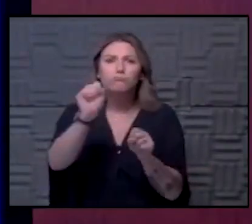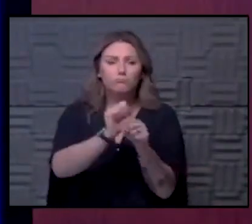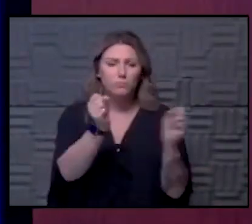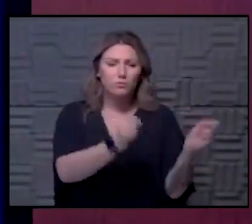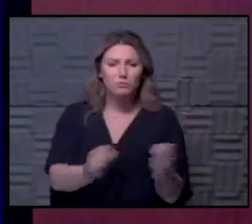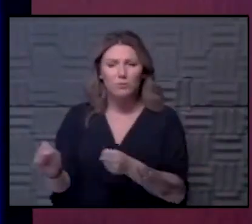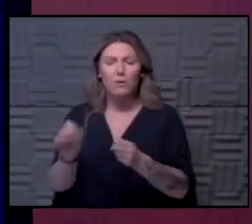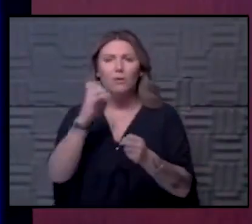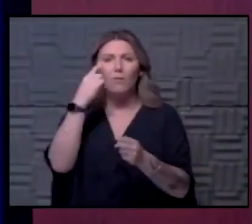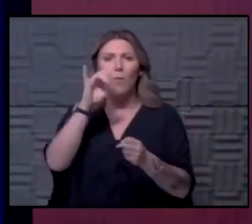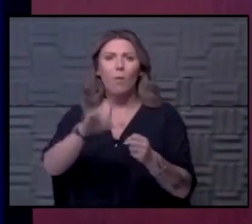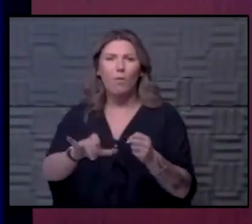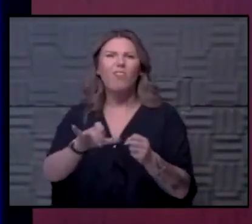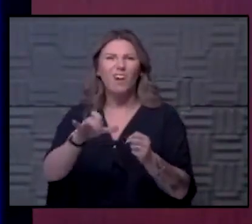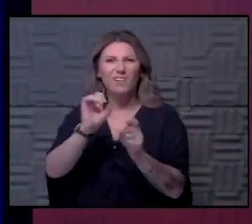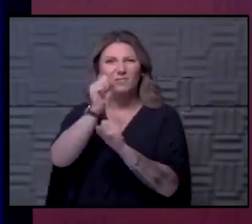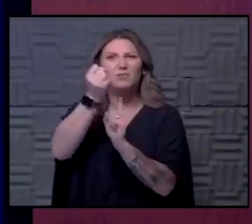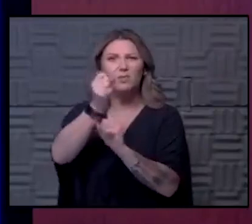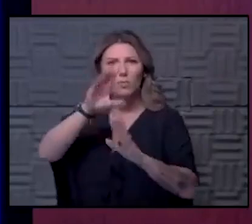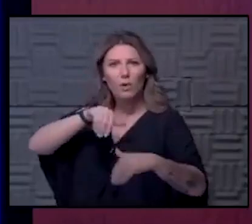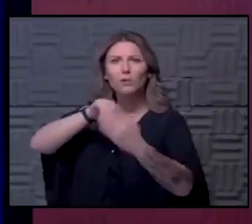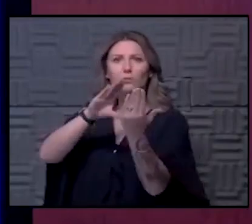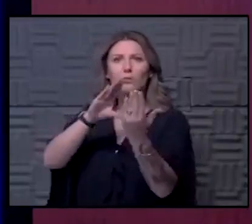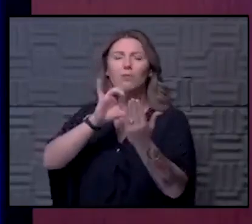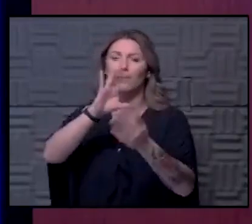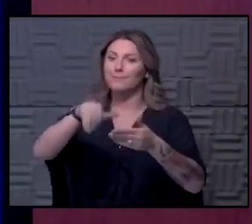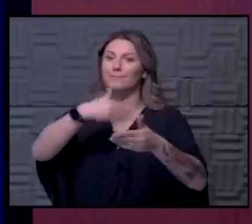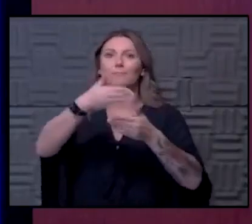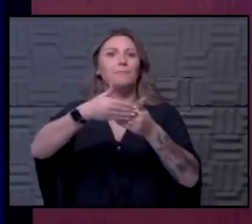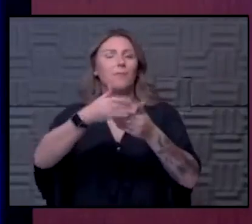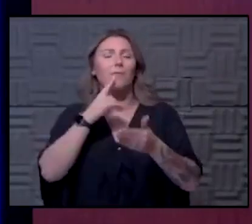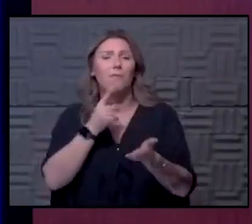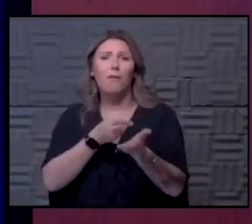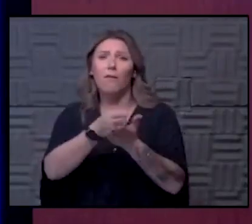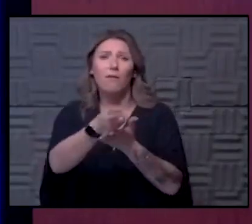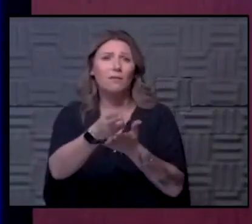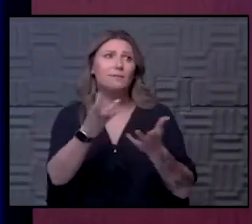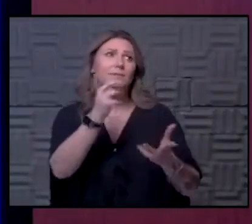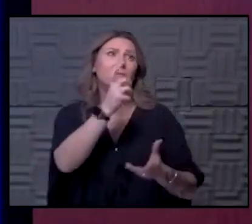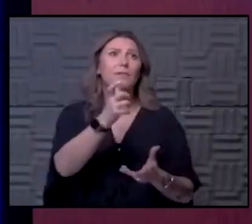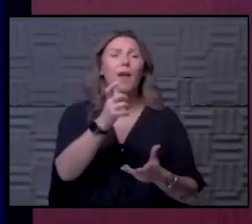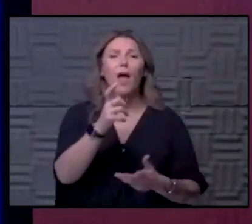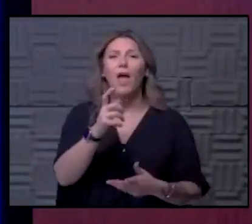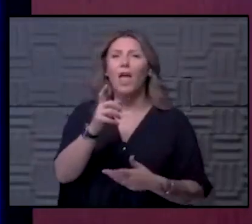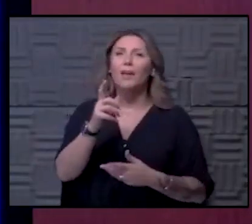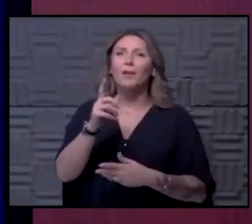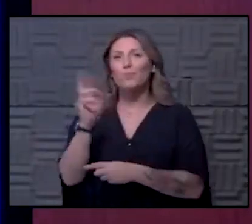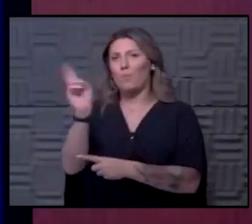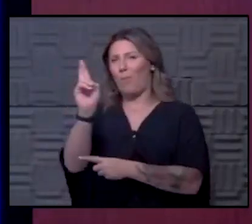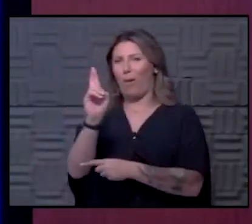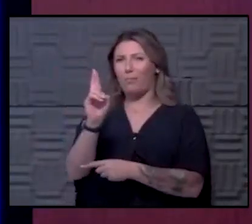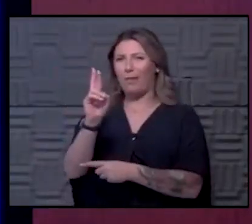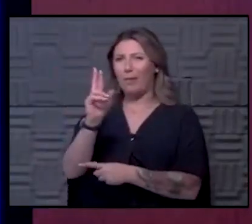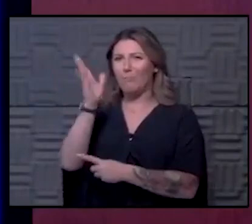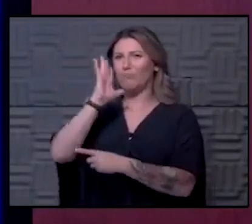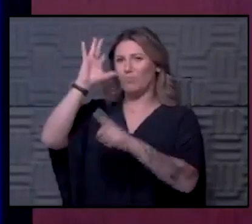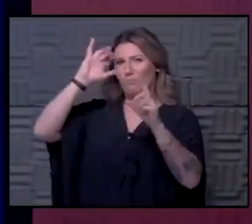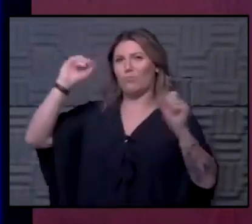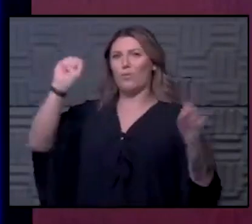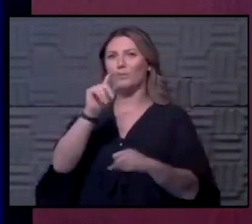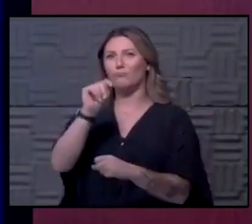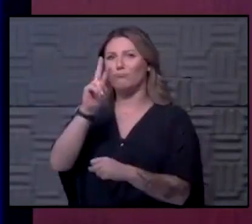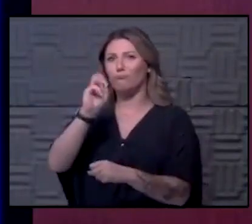address that, because I think that's the next thing. And I honestly think it's not just a Trump-Republican question. I think that's a question